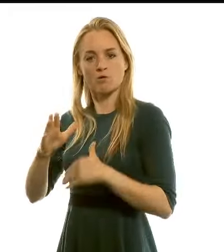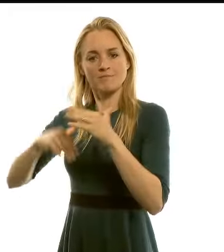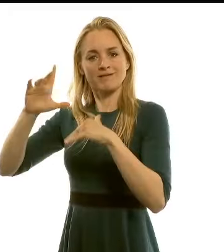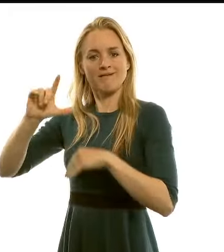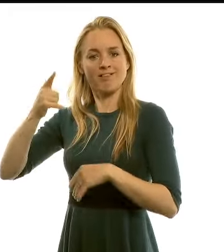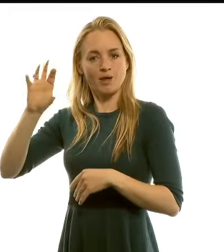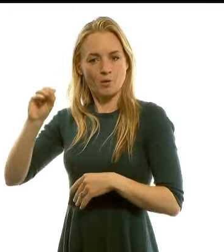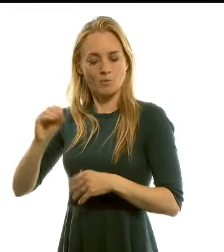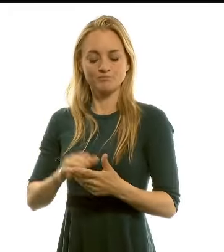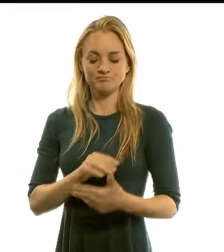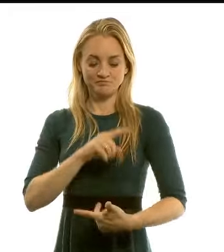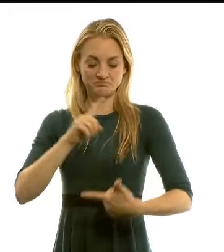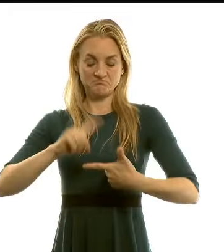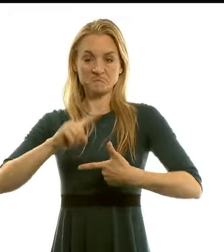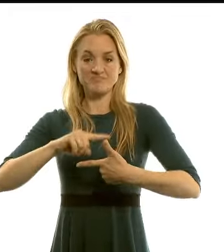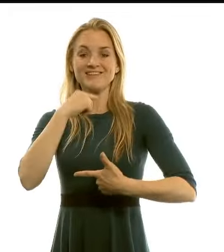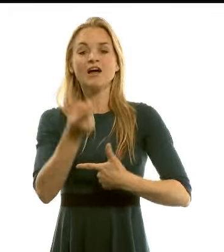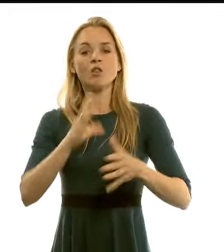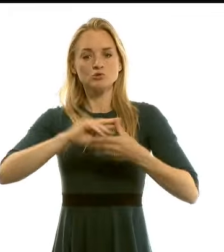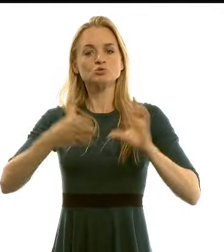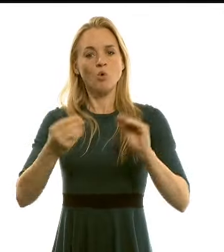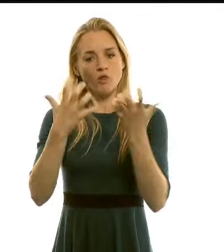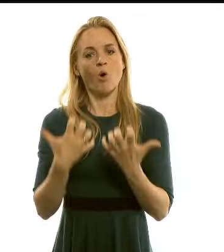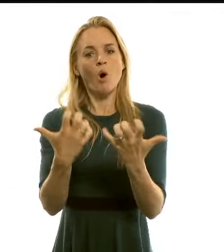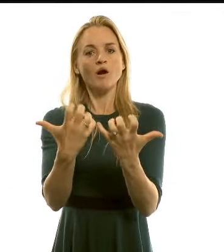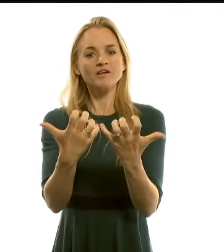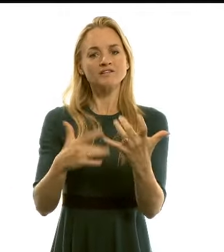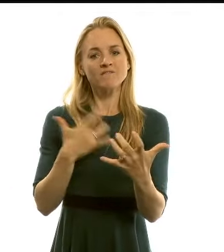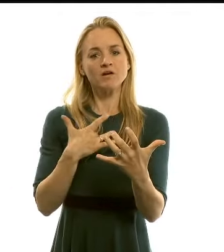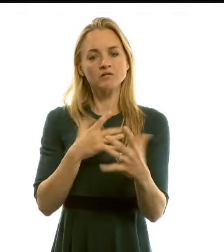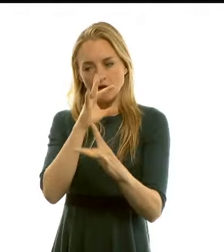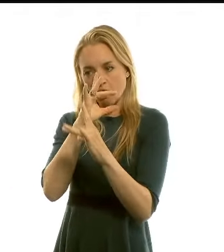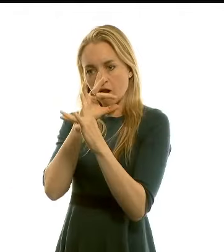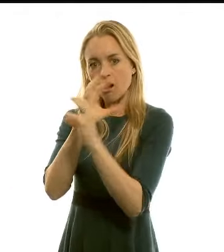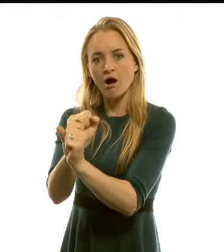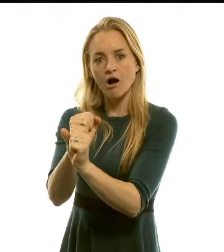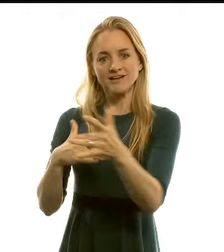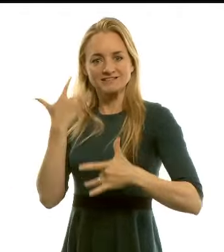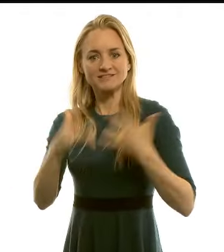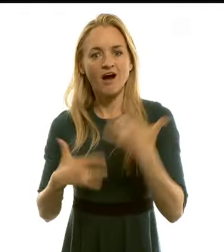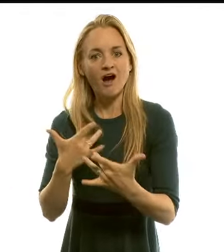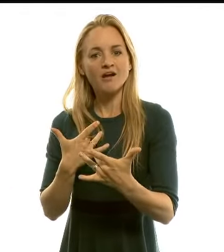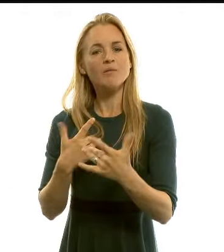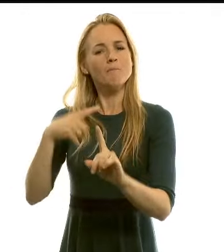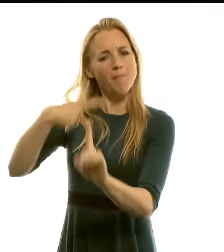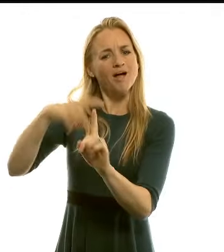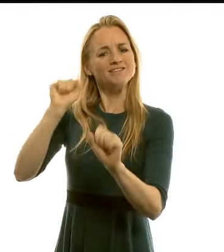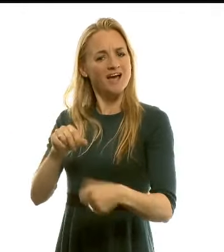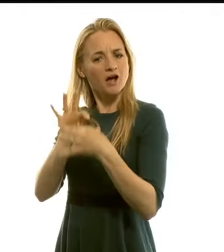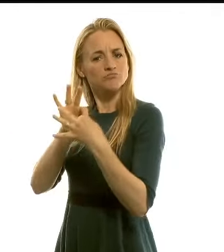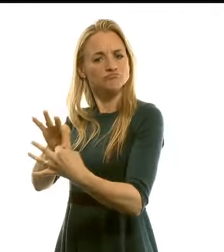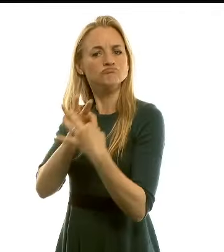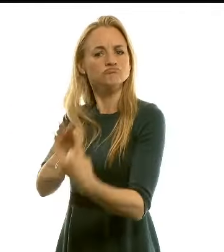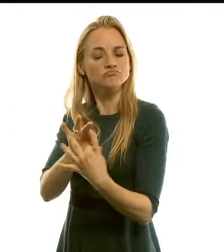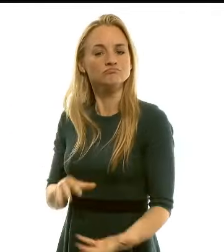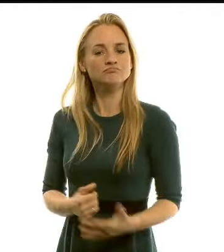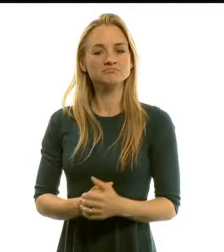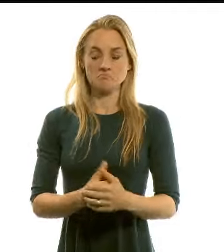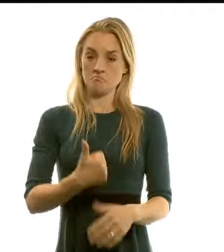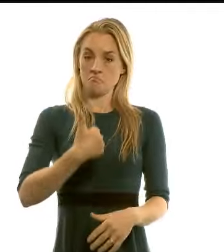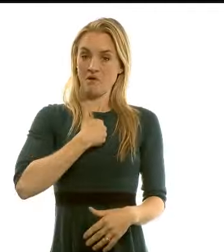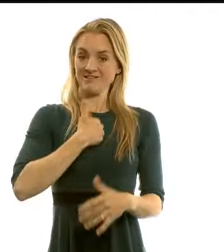You want to tell a story that the audience is excited about and they can relate to. I get excited about small details that combine to